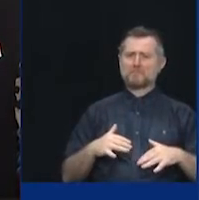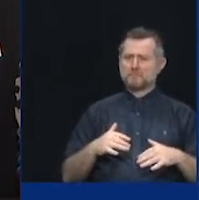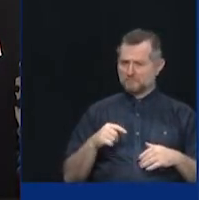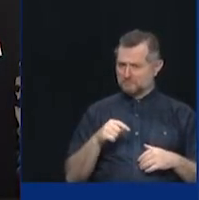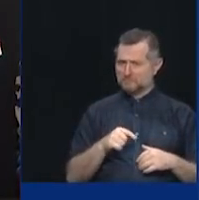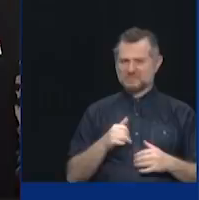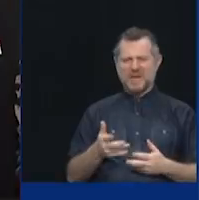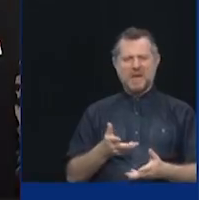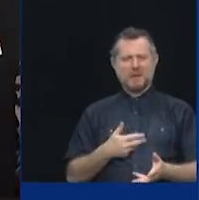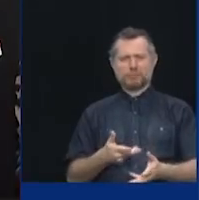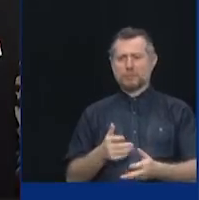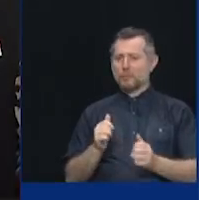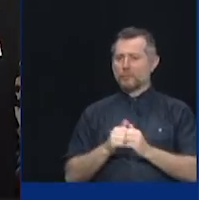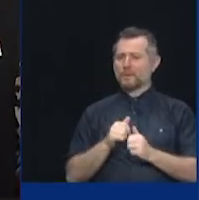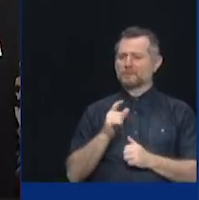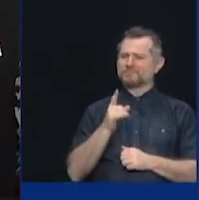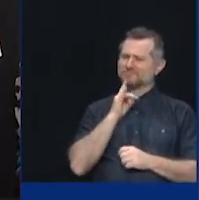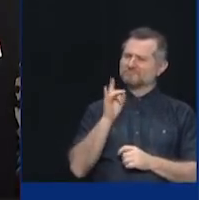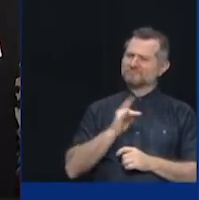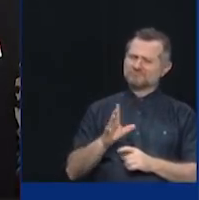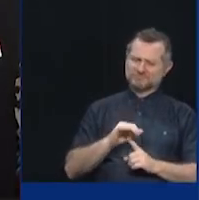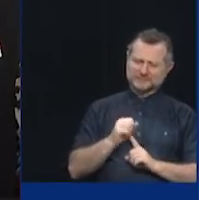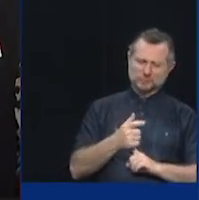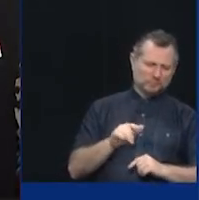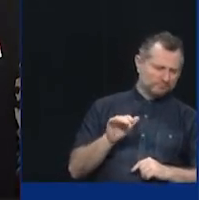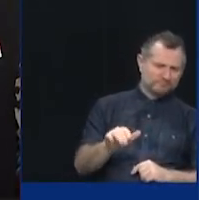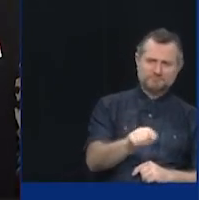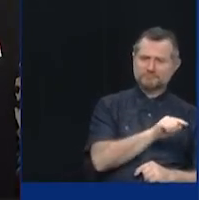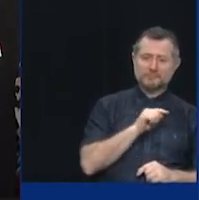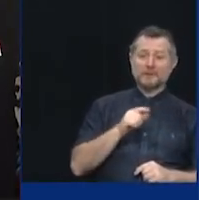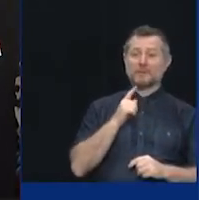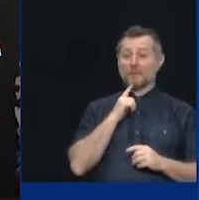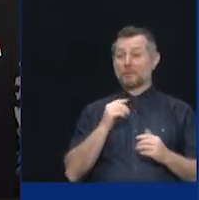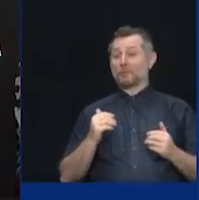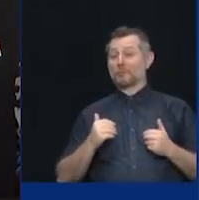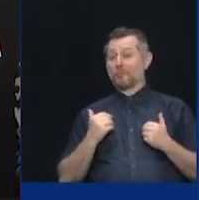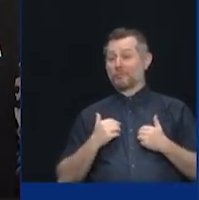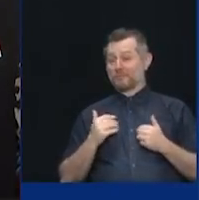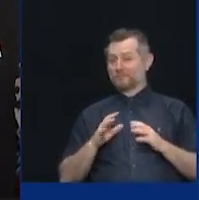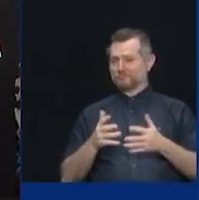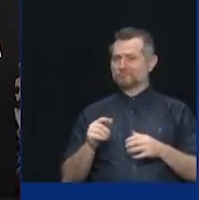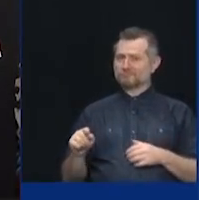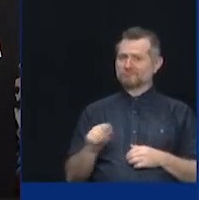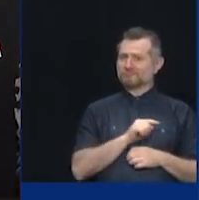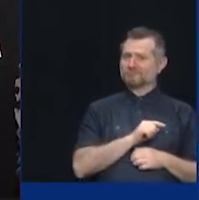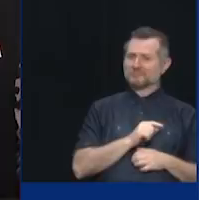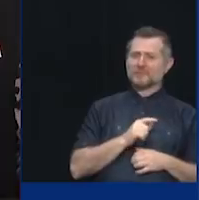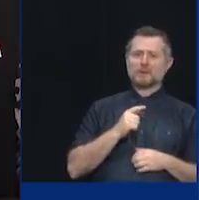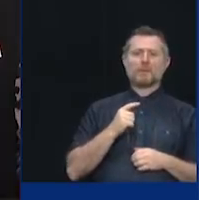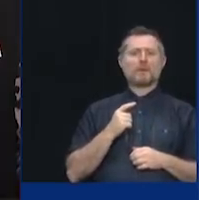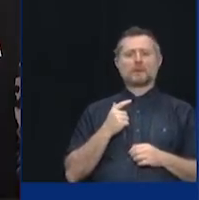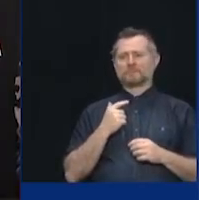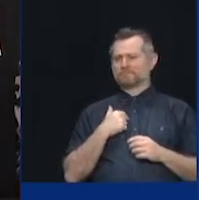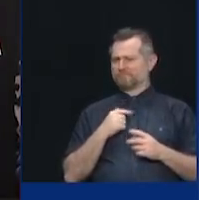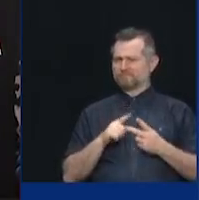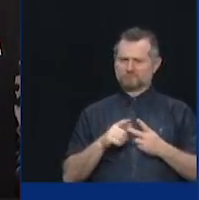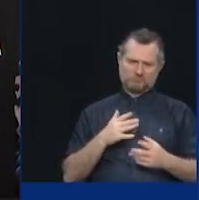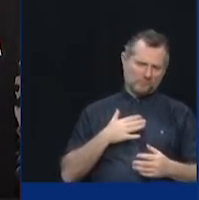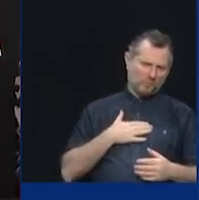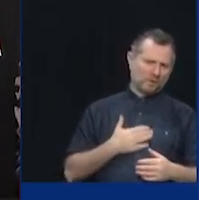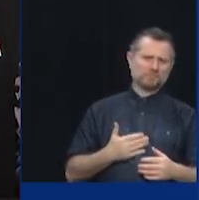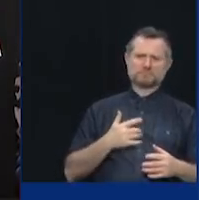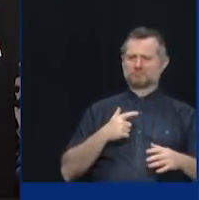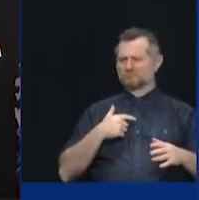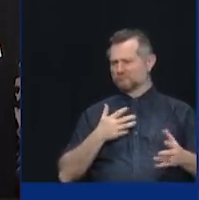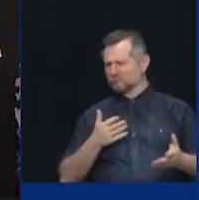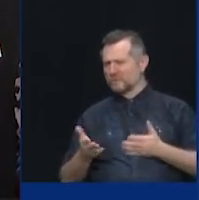horrific situations. And they're young people, and they are there willingly, and they're trained, and I can't